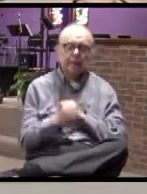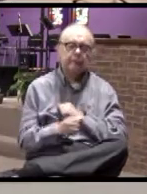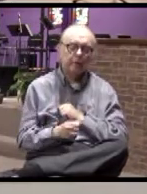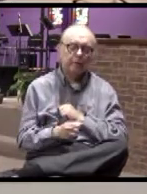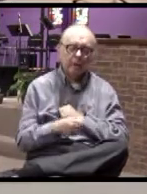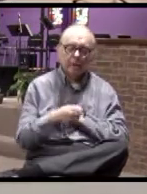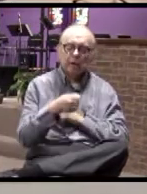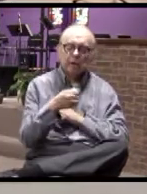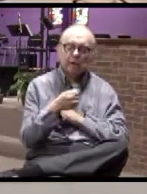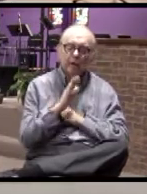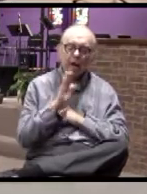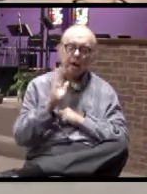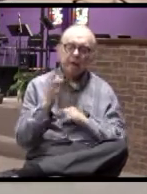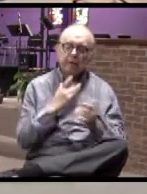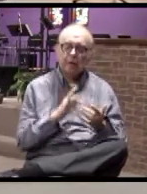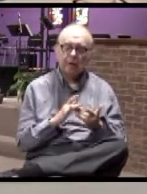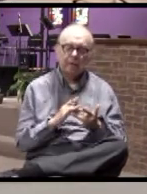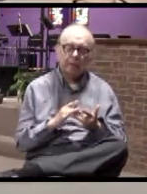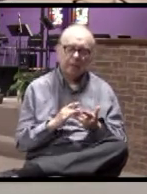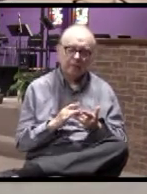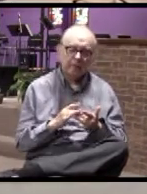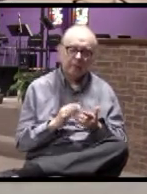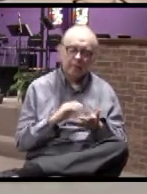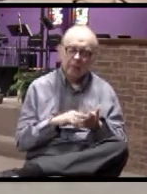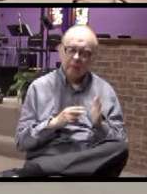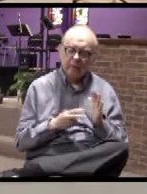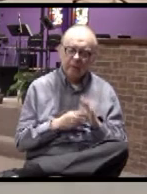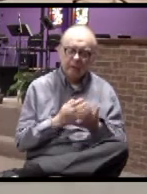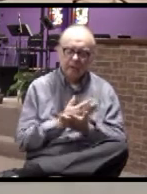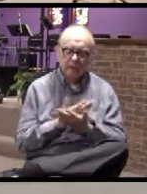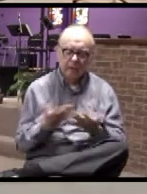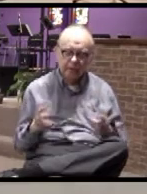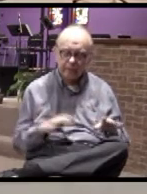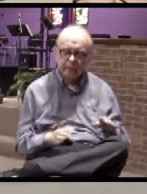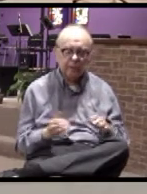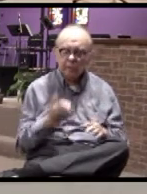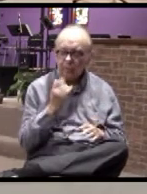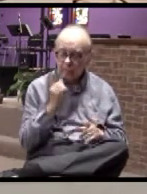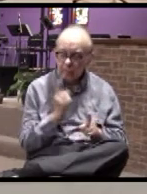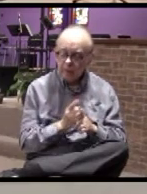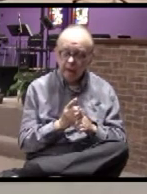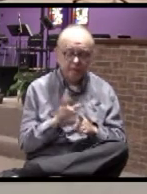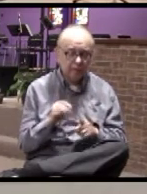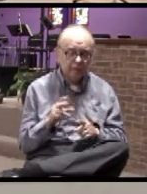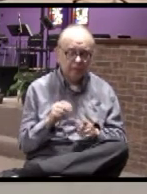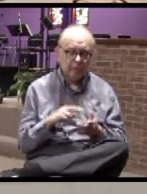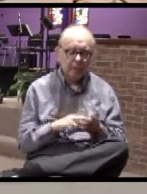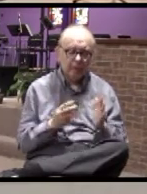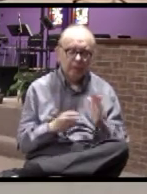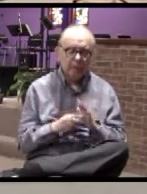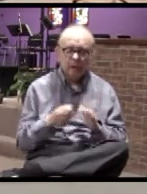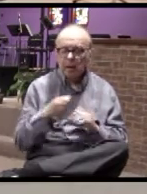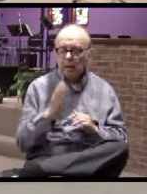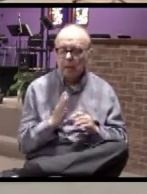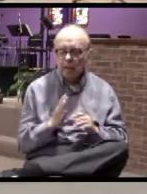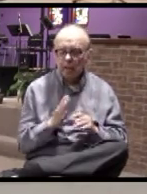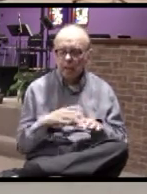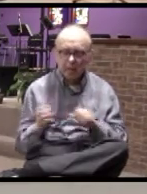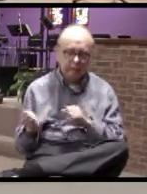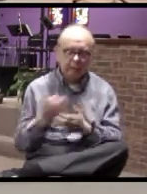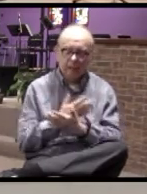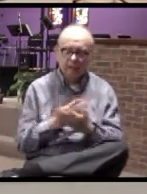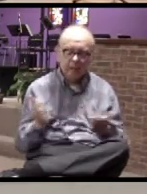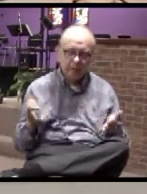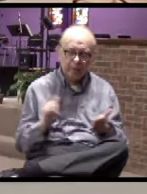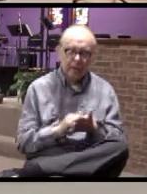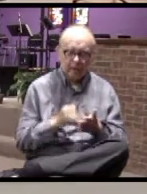heart. Does that mean that everything he did was right? No. It means that God will take everything